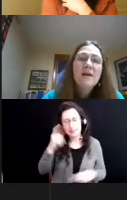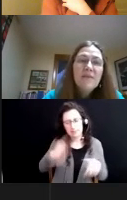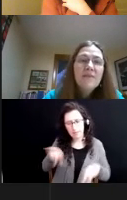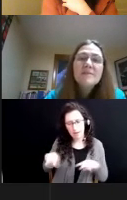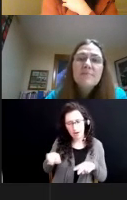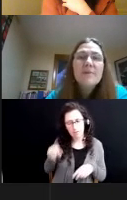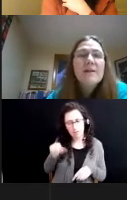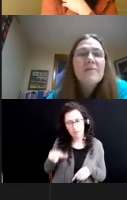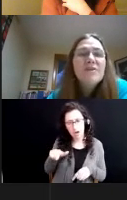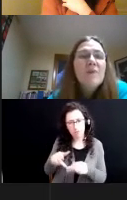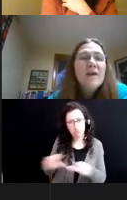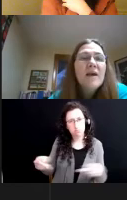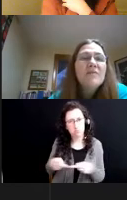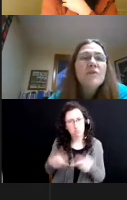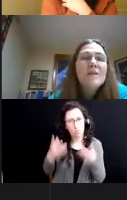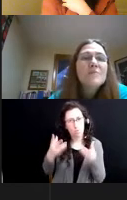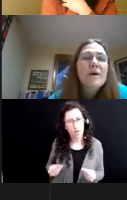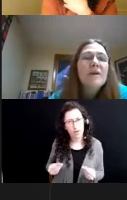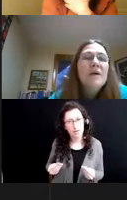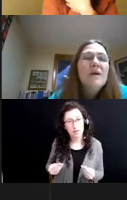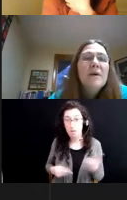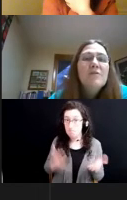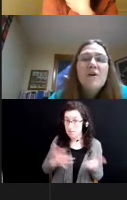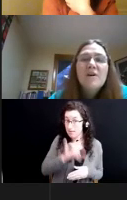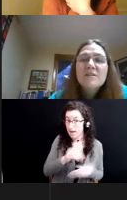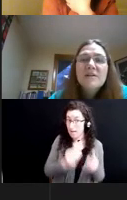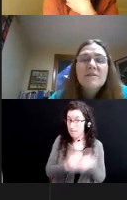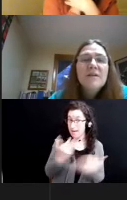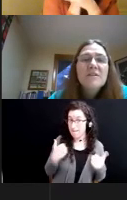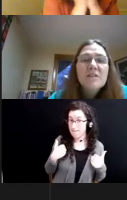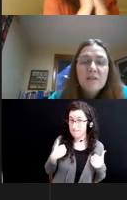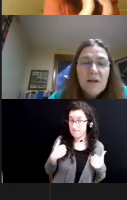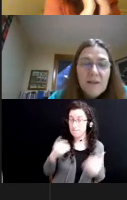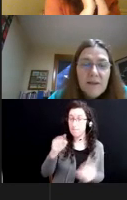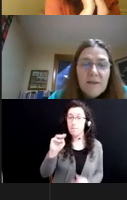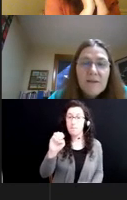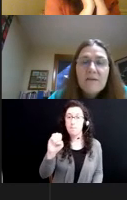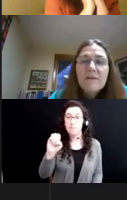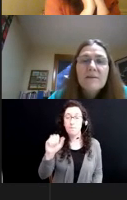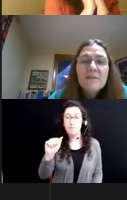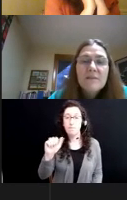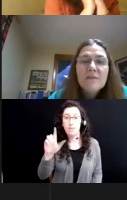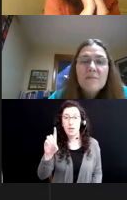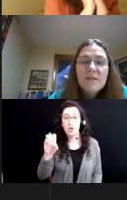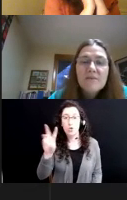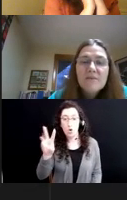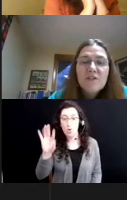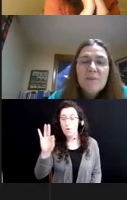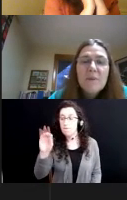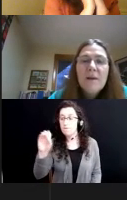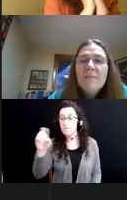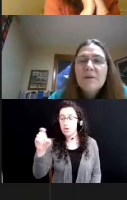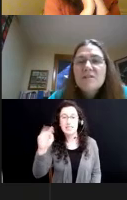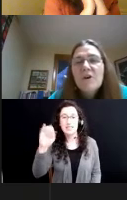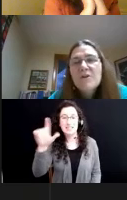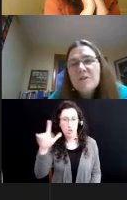place? This is a plant that you might have in your wet spot. Meadow Fox Tail looks a lot like the Timothy because of its